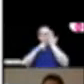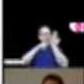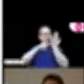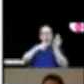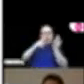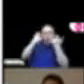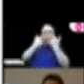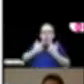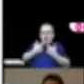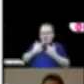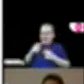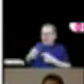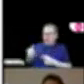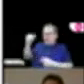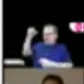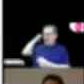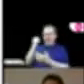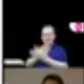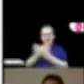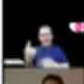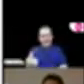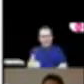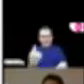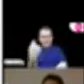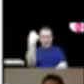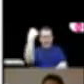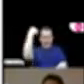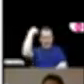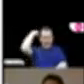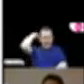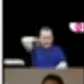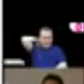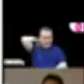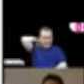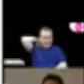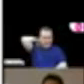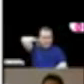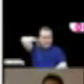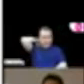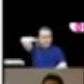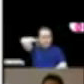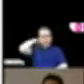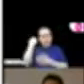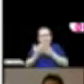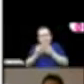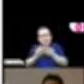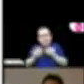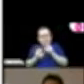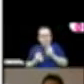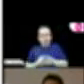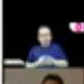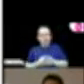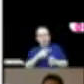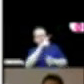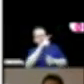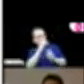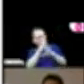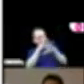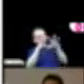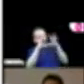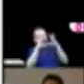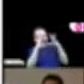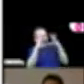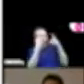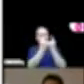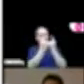on that fateful day. You're not supposed to leave anything so that the judge can believe you. It doesn't matter